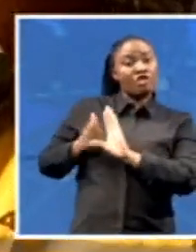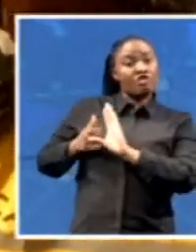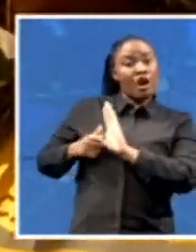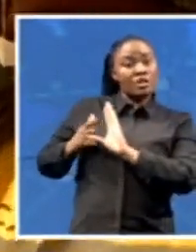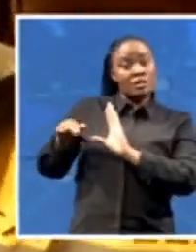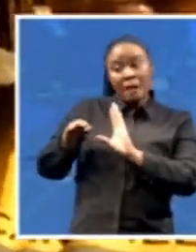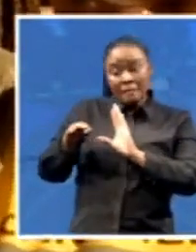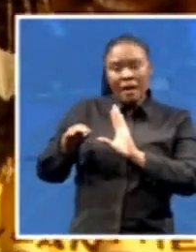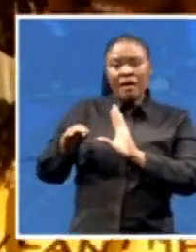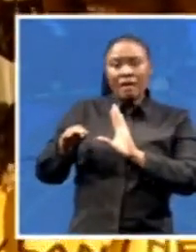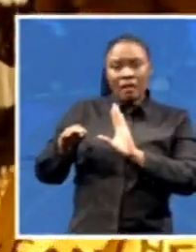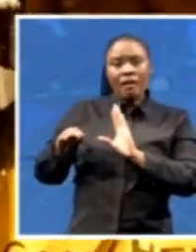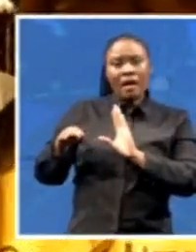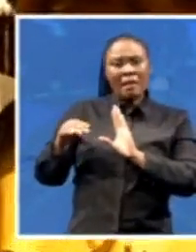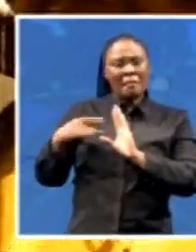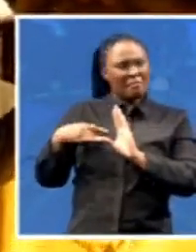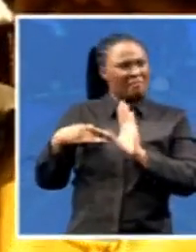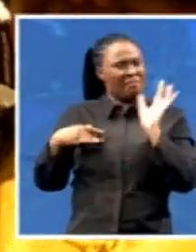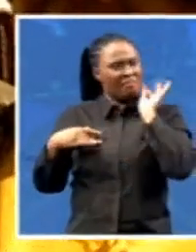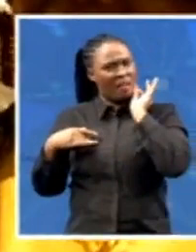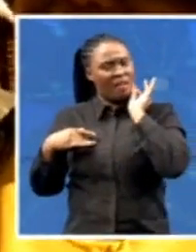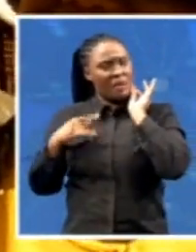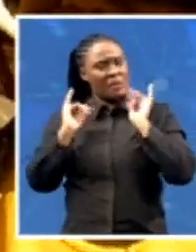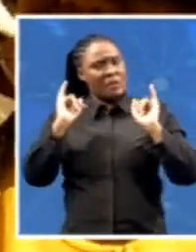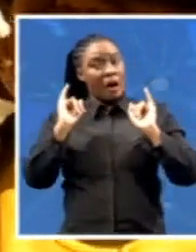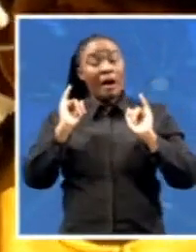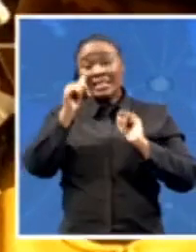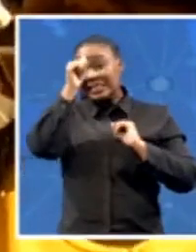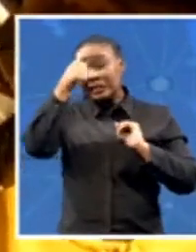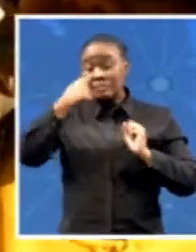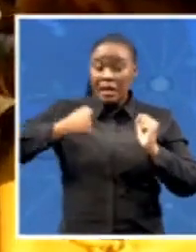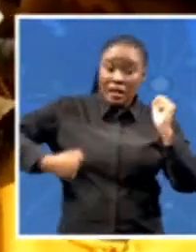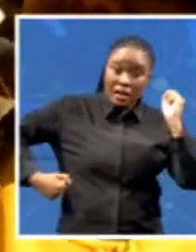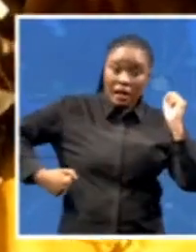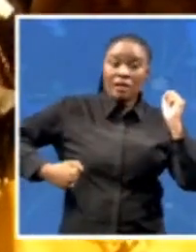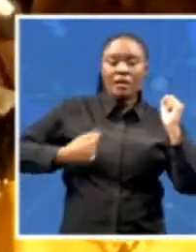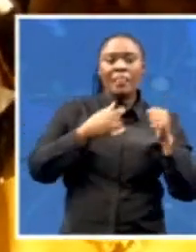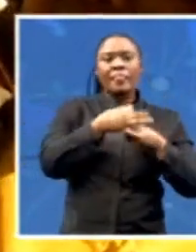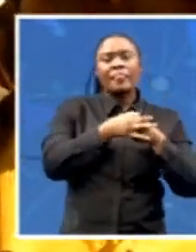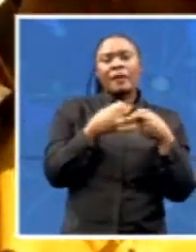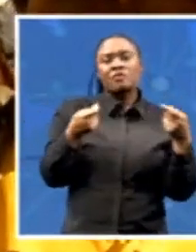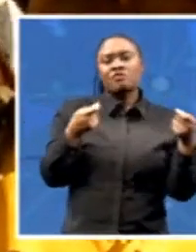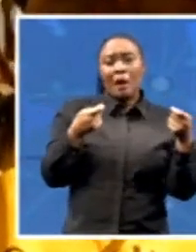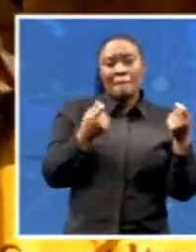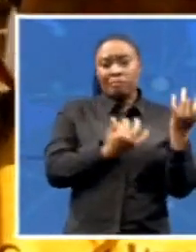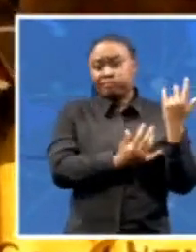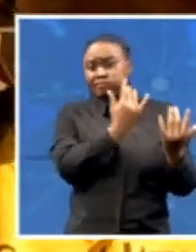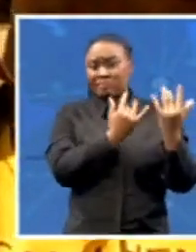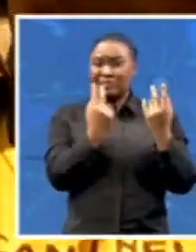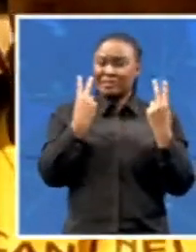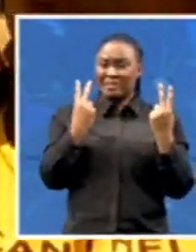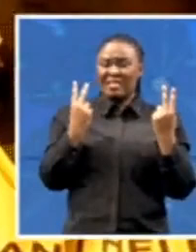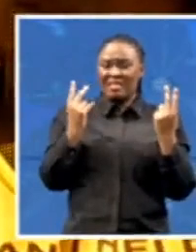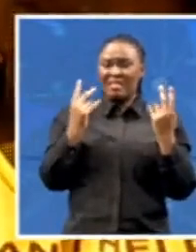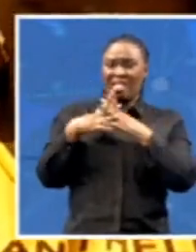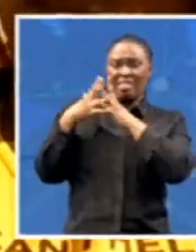here 6 o'clock in the morning. It was a small shop burning, but ultimately now the town how the town looks. But we're not really happy. Yeah. The authority